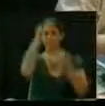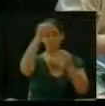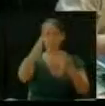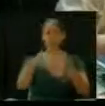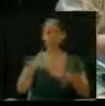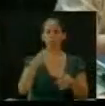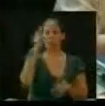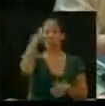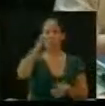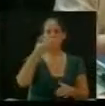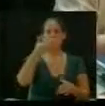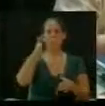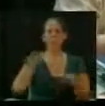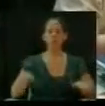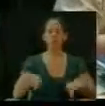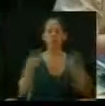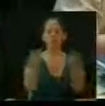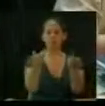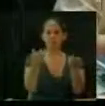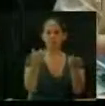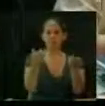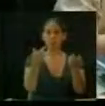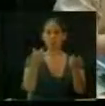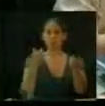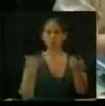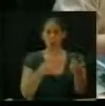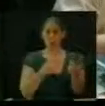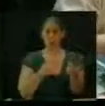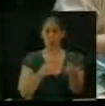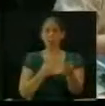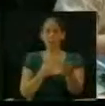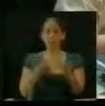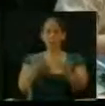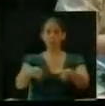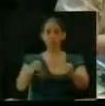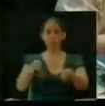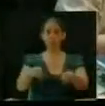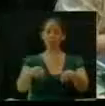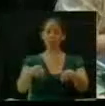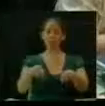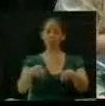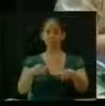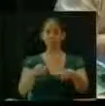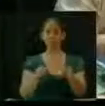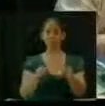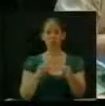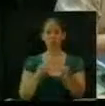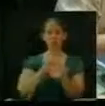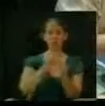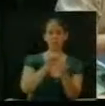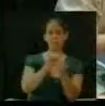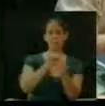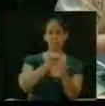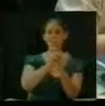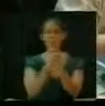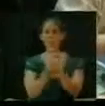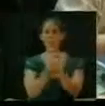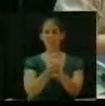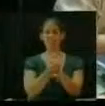better recommendation. And furthermore, we are free to amend, deny, ignore that